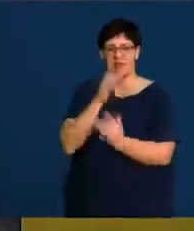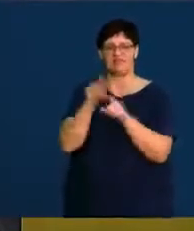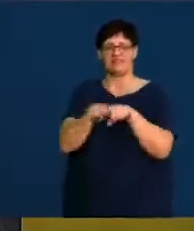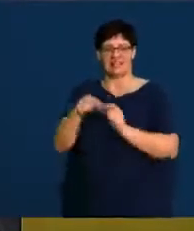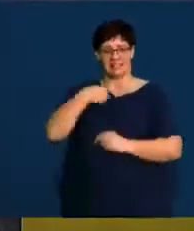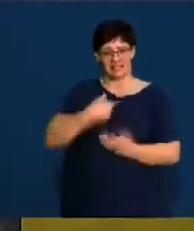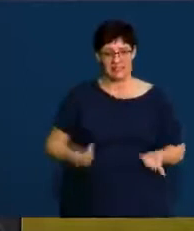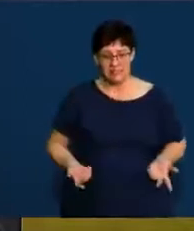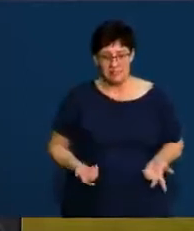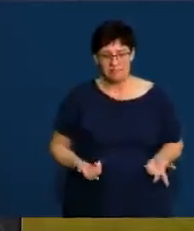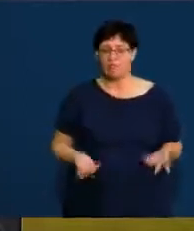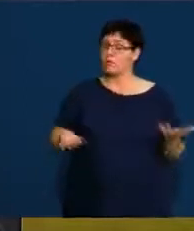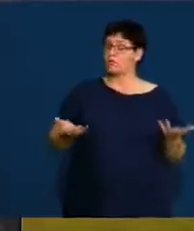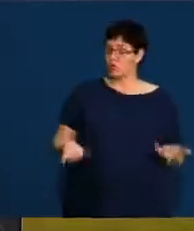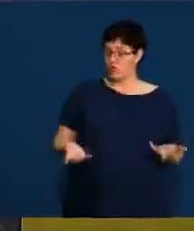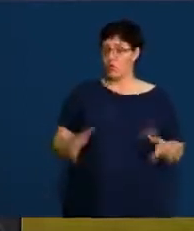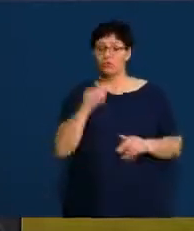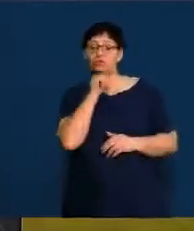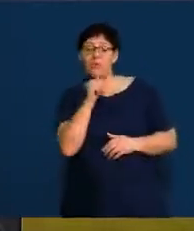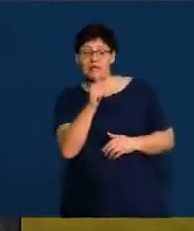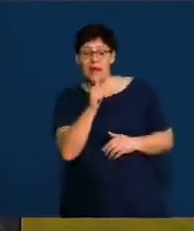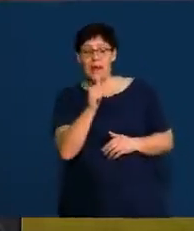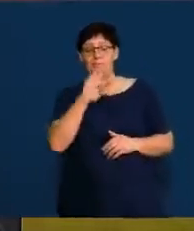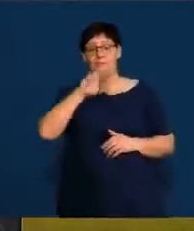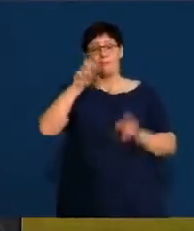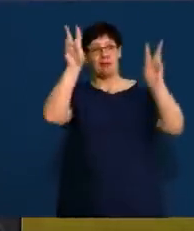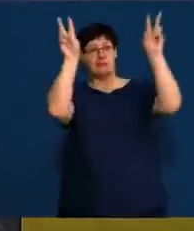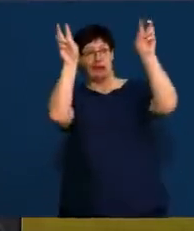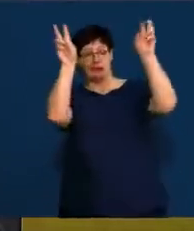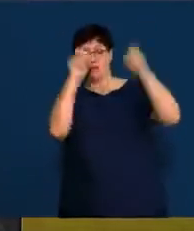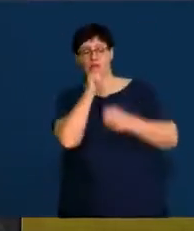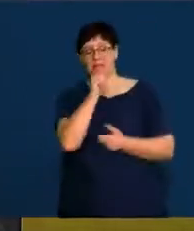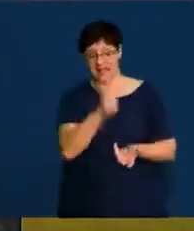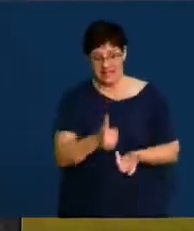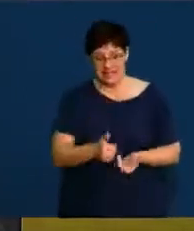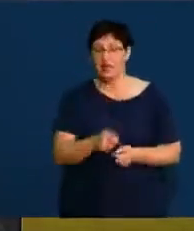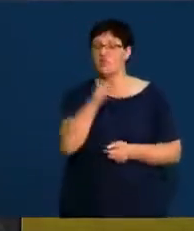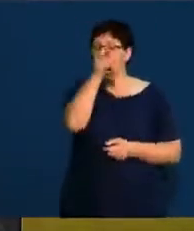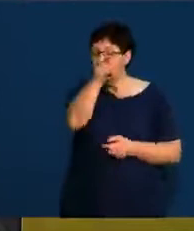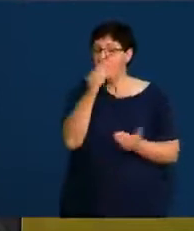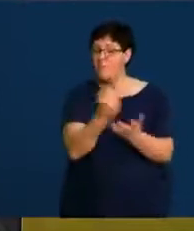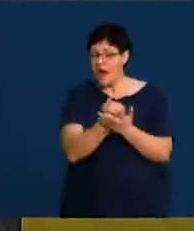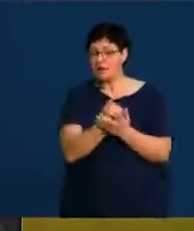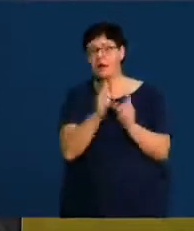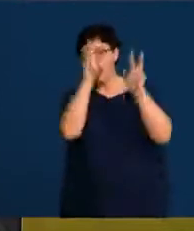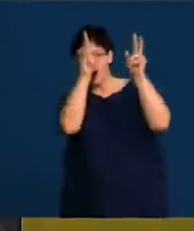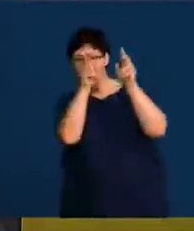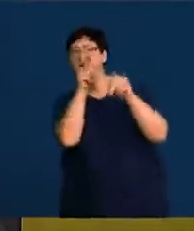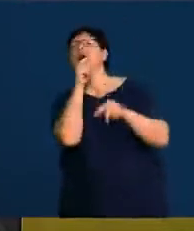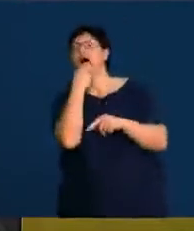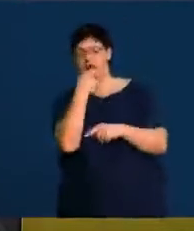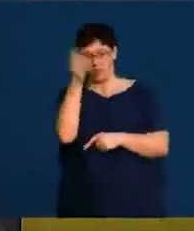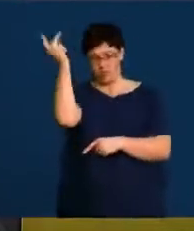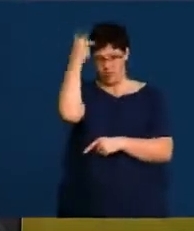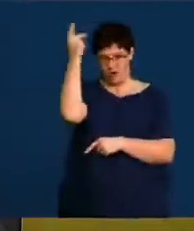on. So, irrespective of the map title that you get, you've got to be able to use your skills and